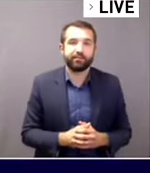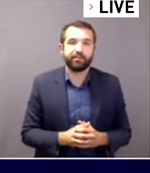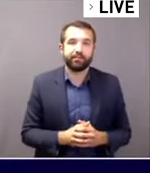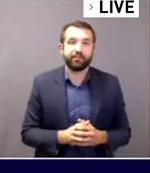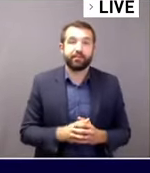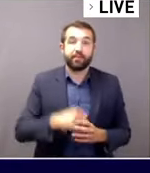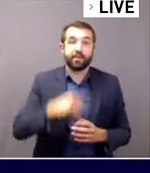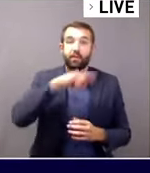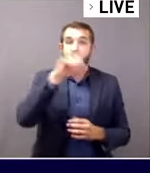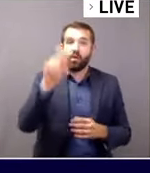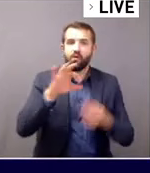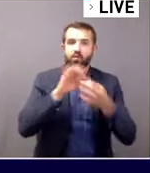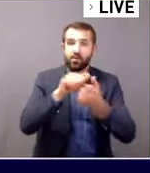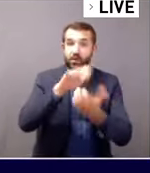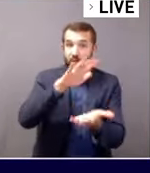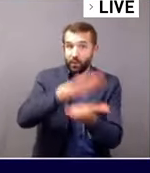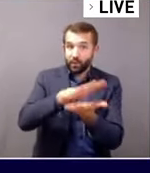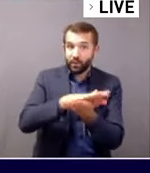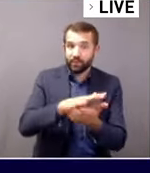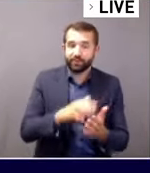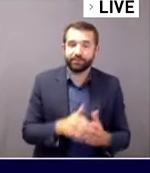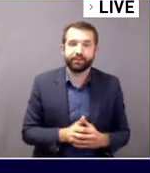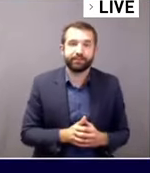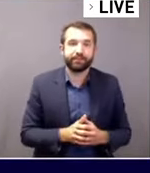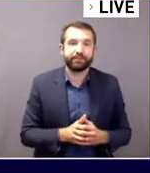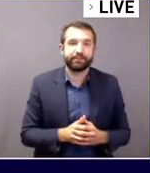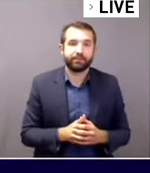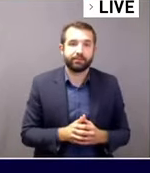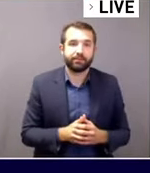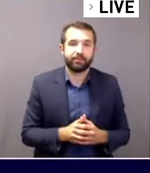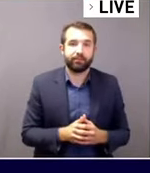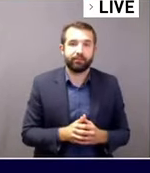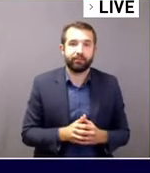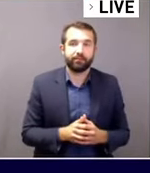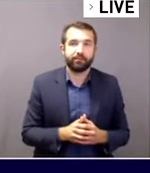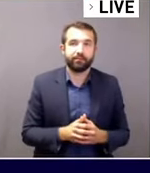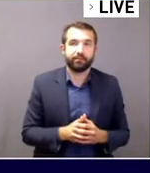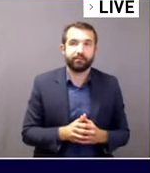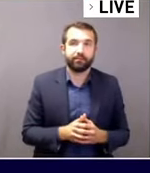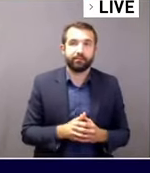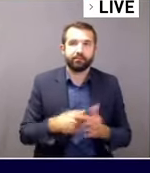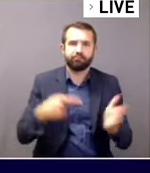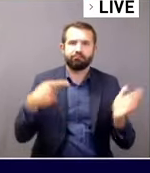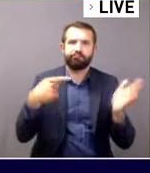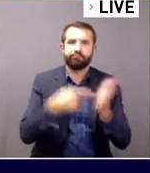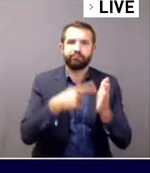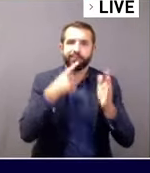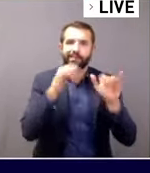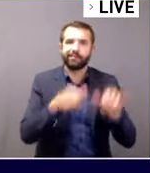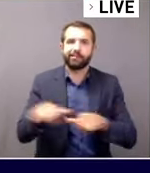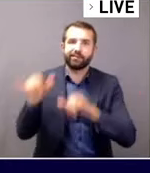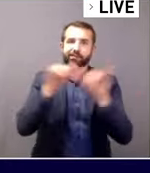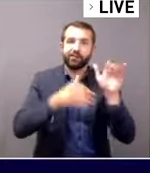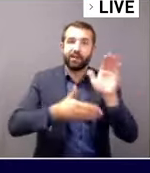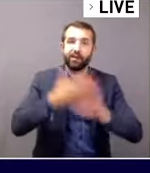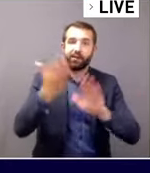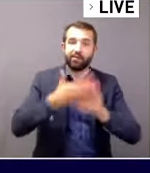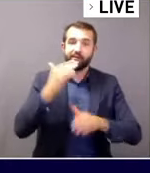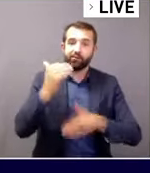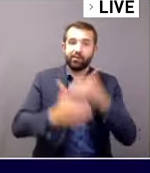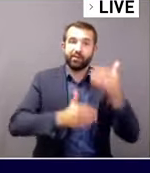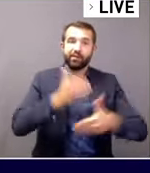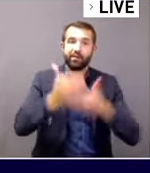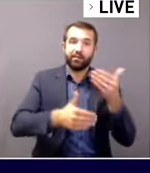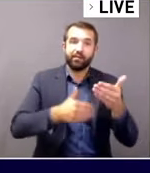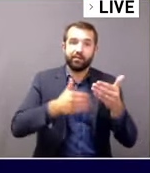schools. So a draft of the standard operating procedure for schools was released recently and states that since school